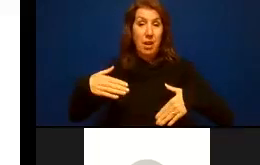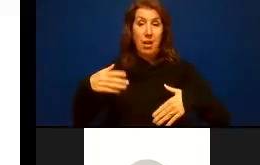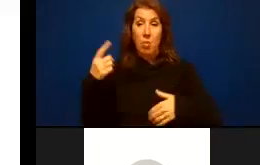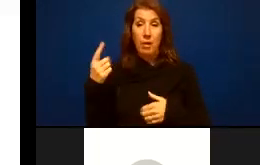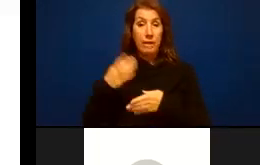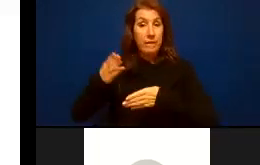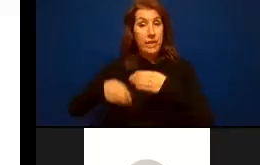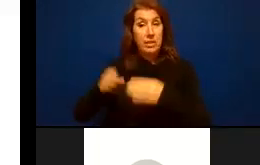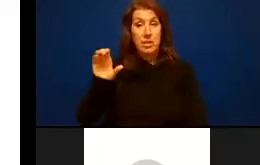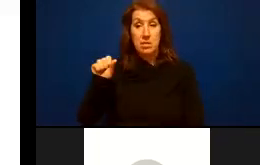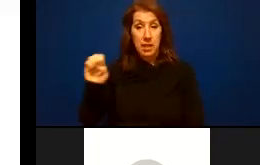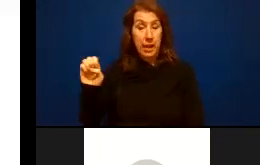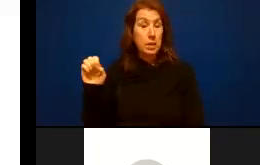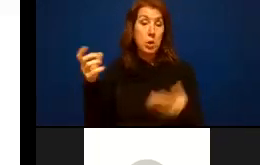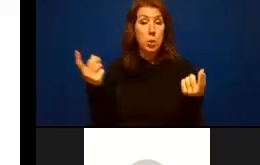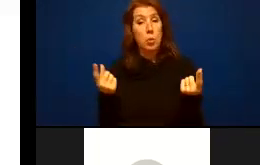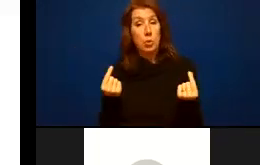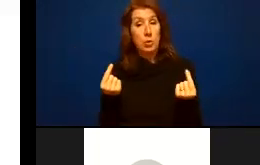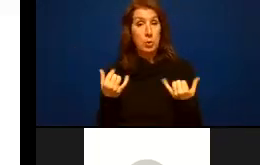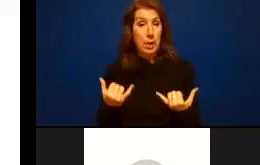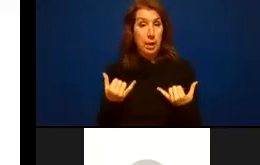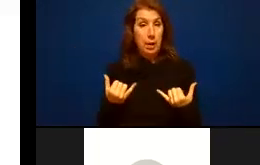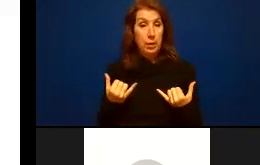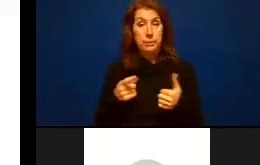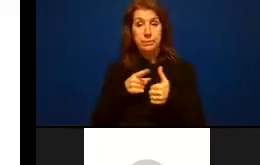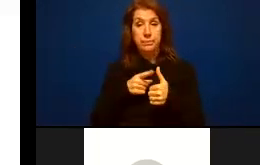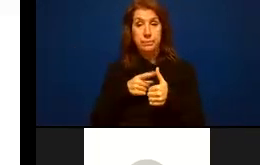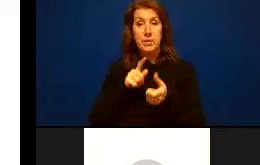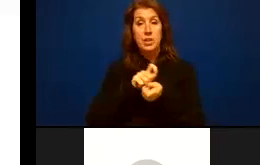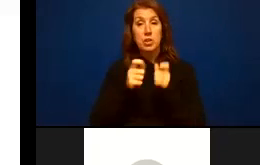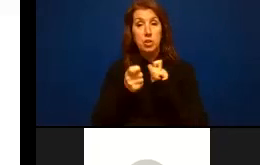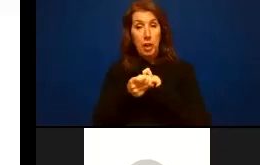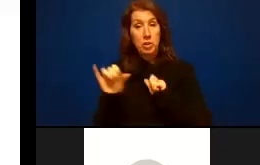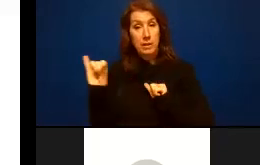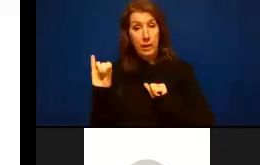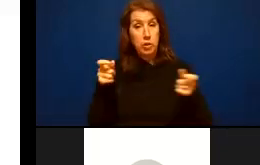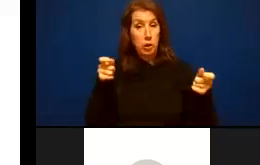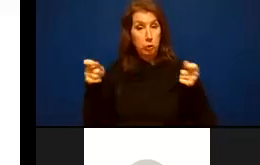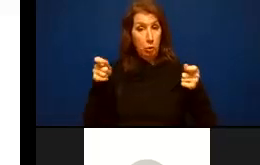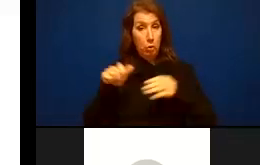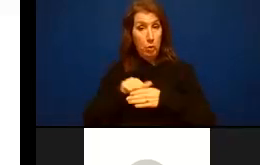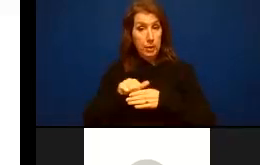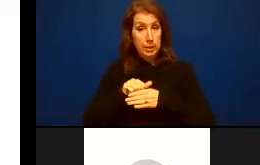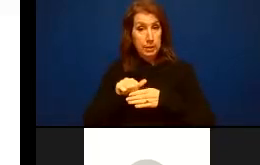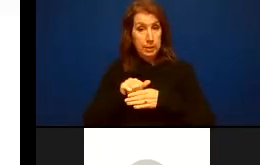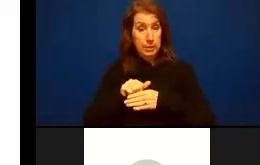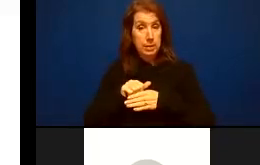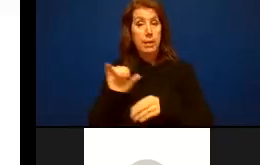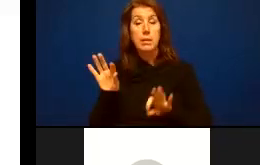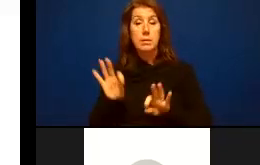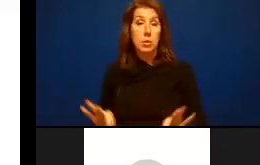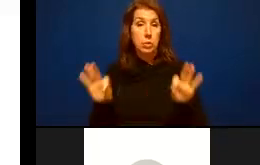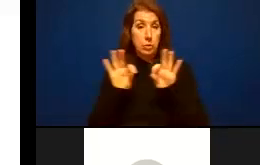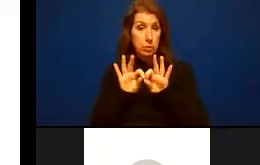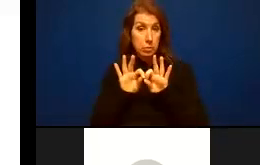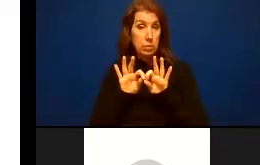should we be doing? Certainly changed infection control practices are important